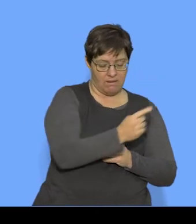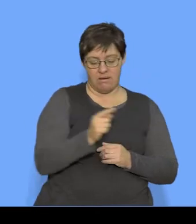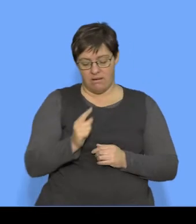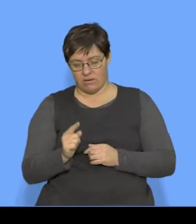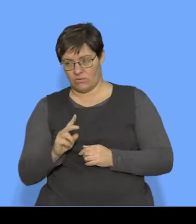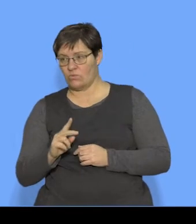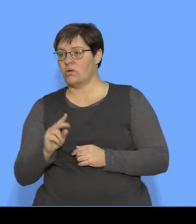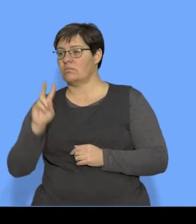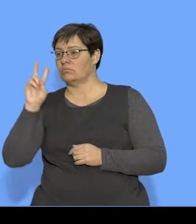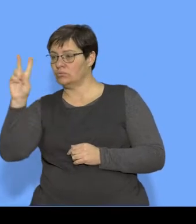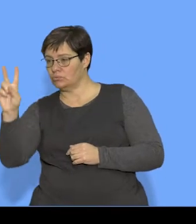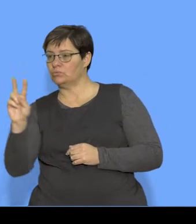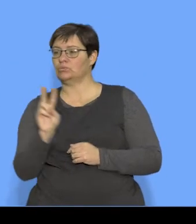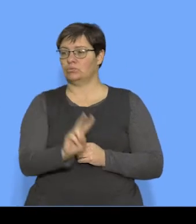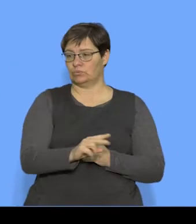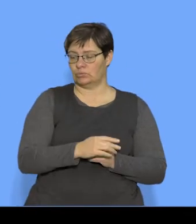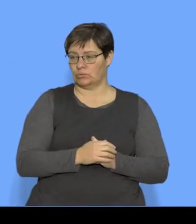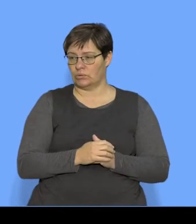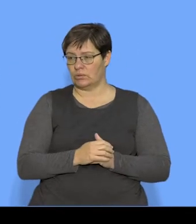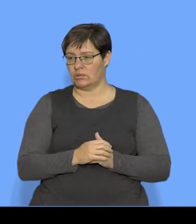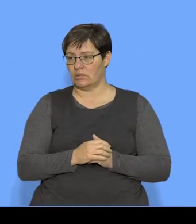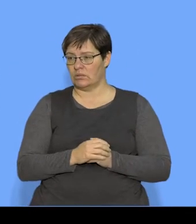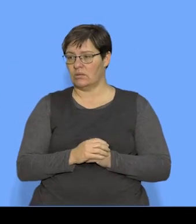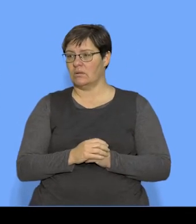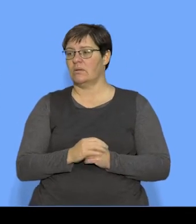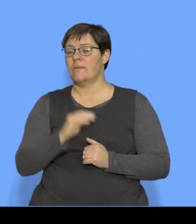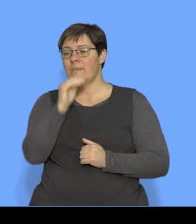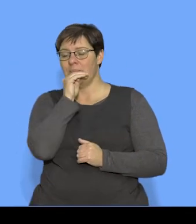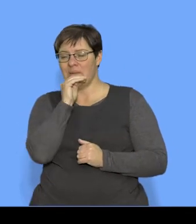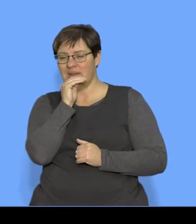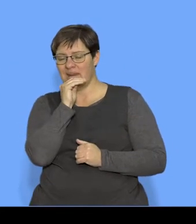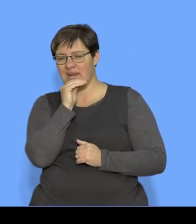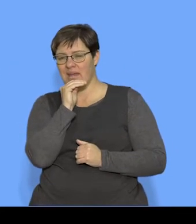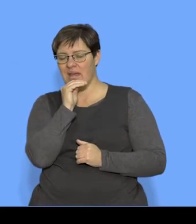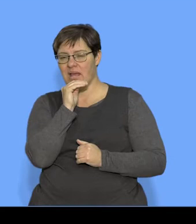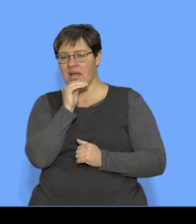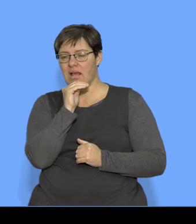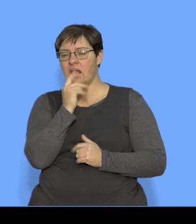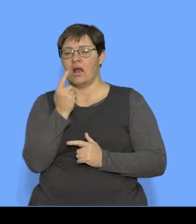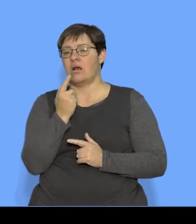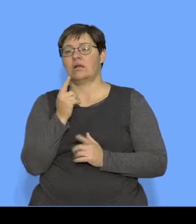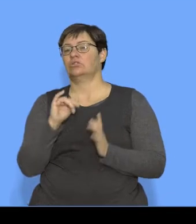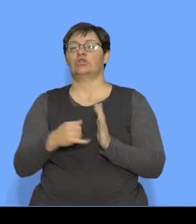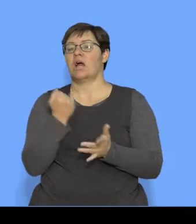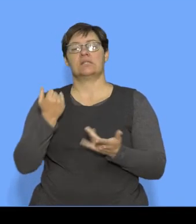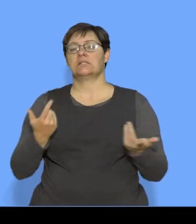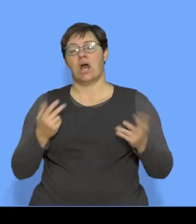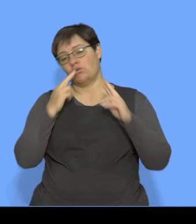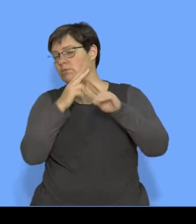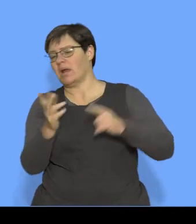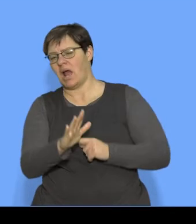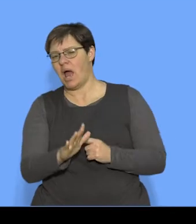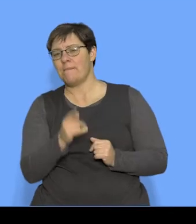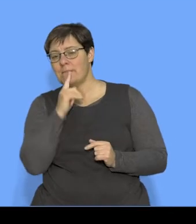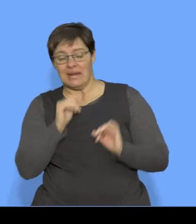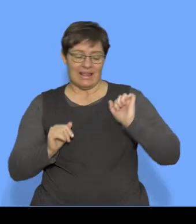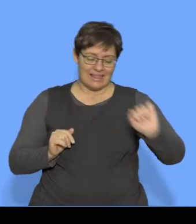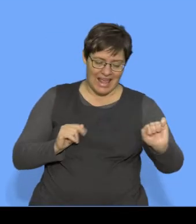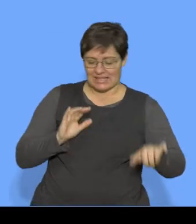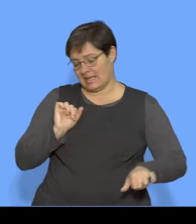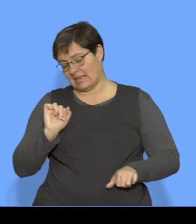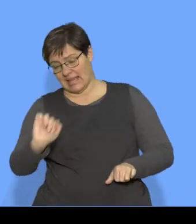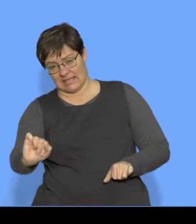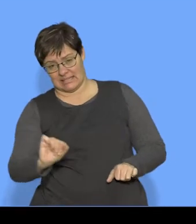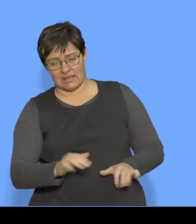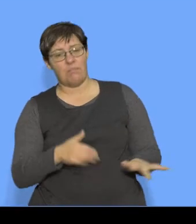this will be number two. So the word respectively just does not mean just respect or anything like that. It just tells